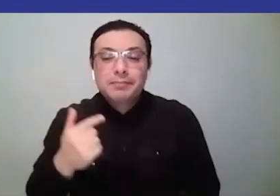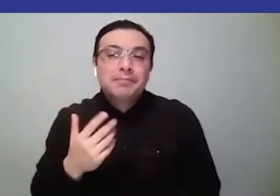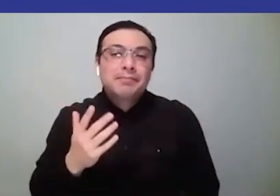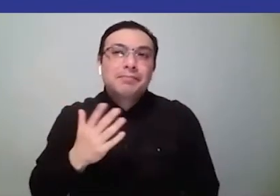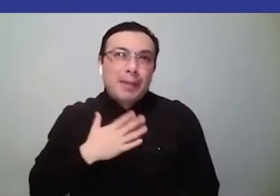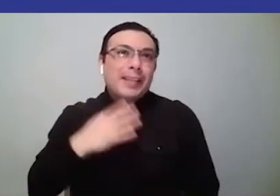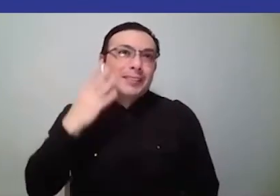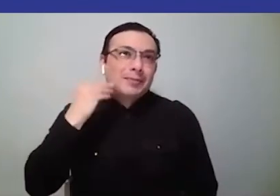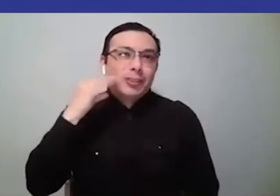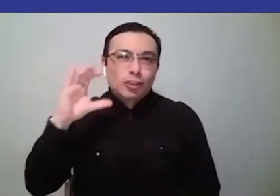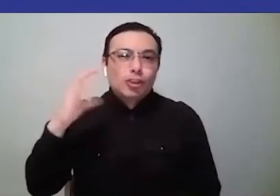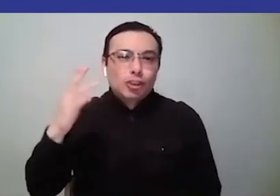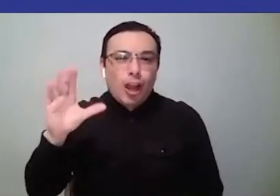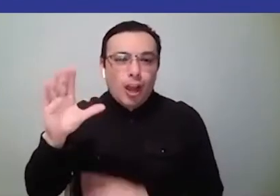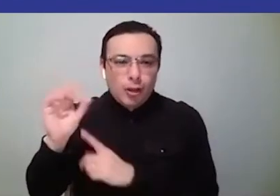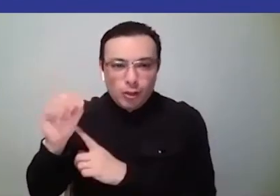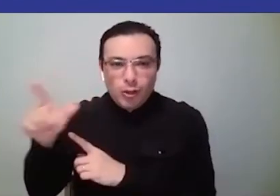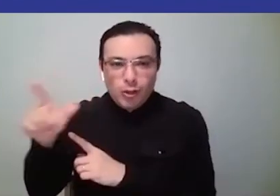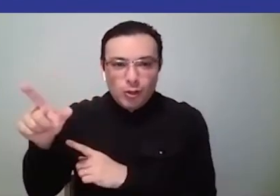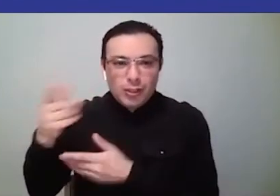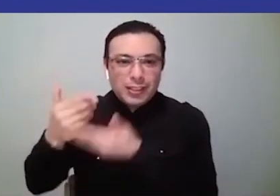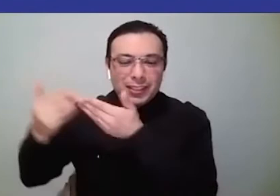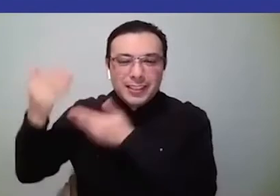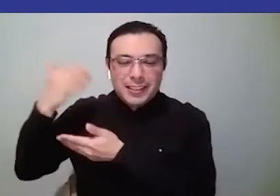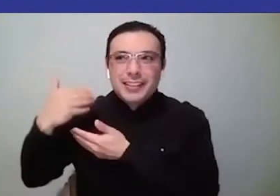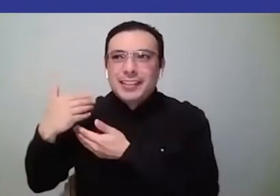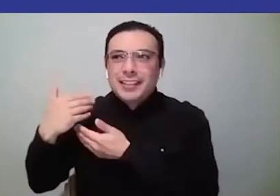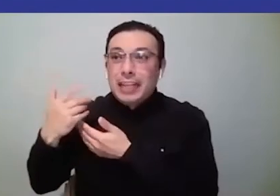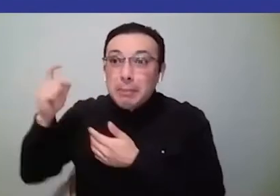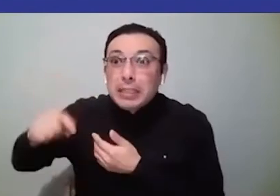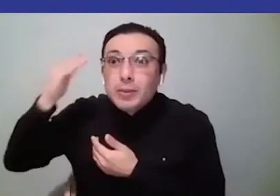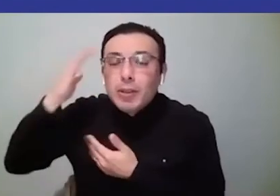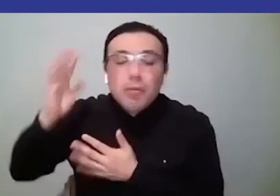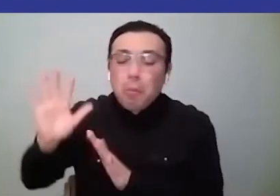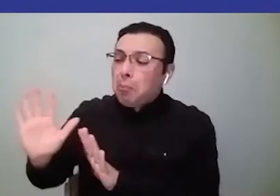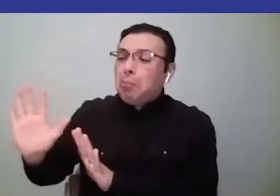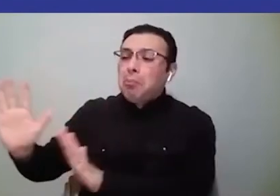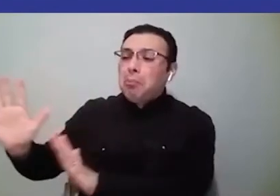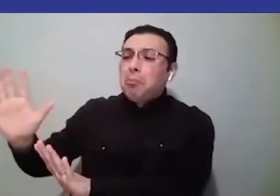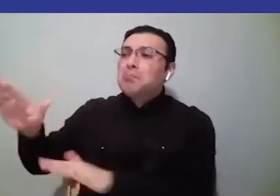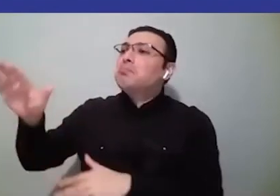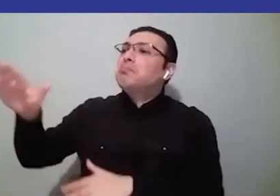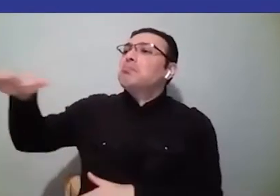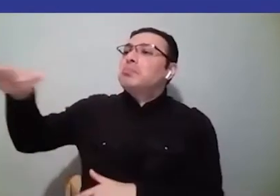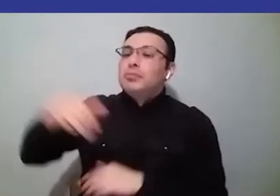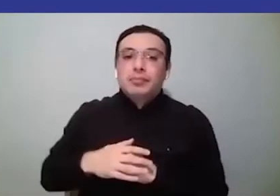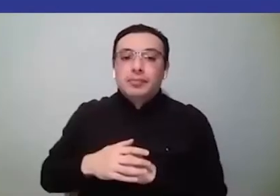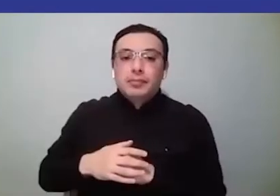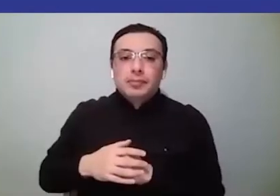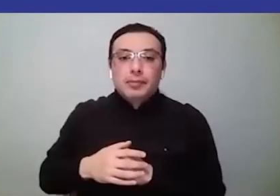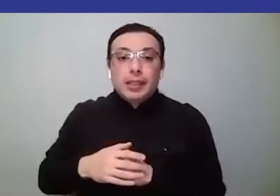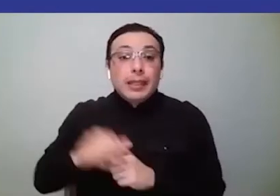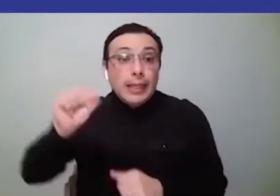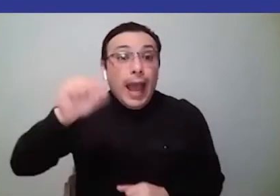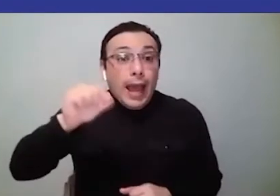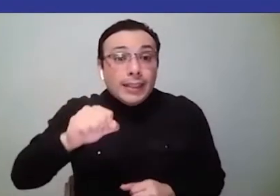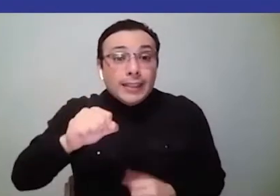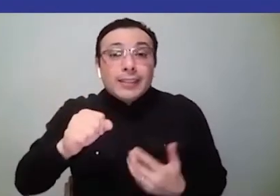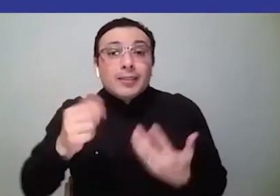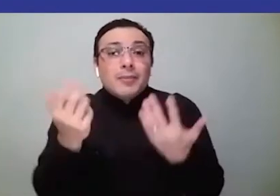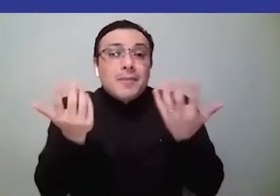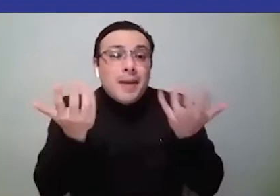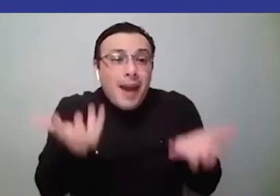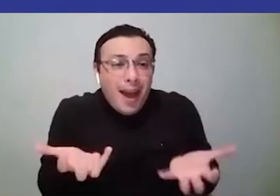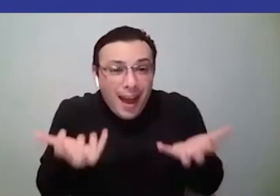about the ads on Facebook for like ancestry programs, and I know it's extraordinarily painful for